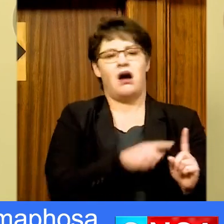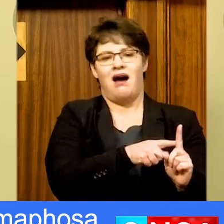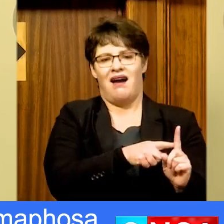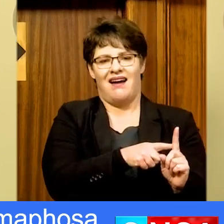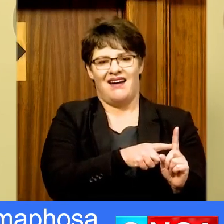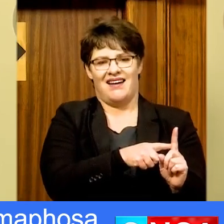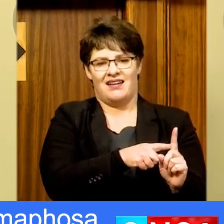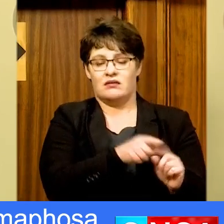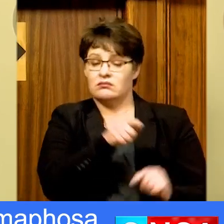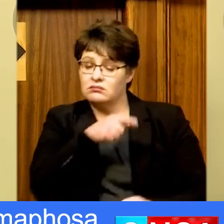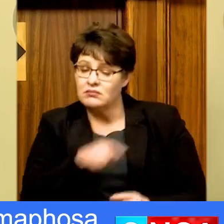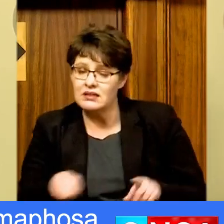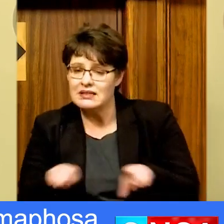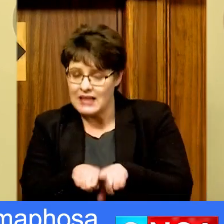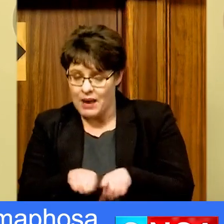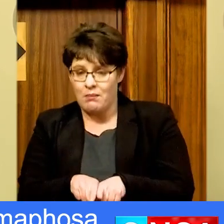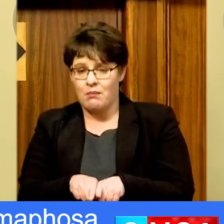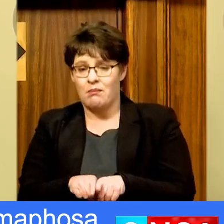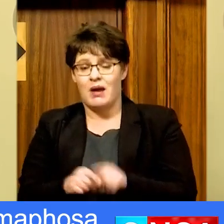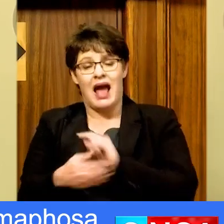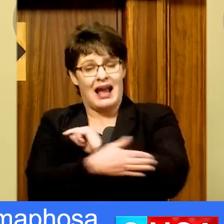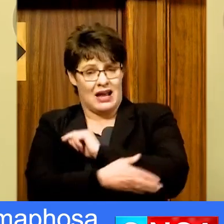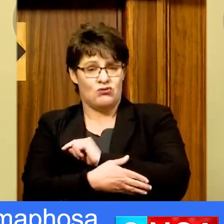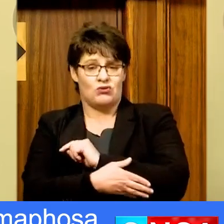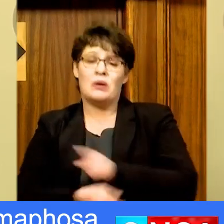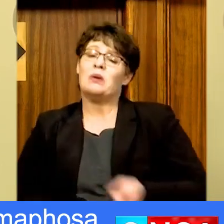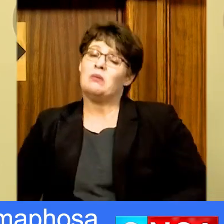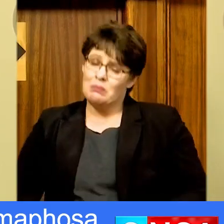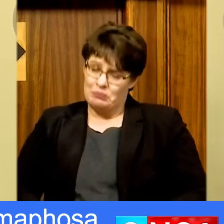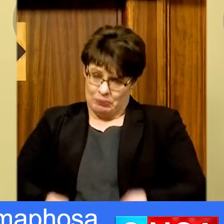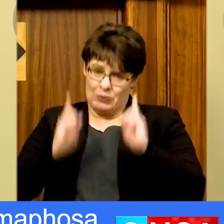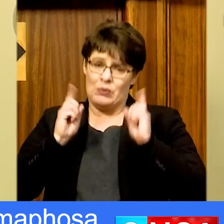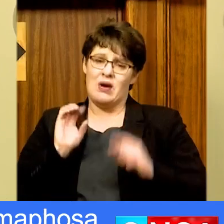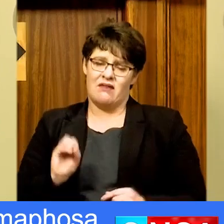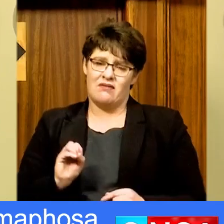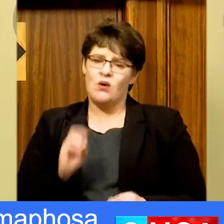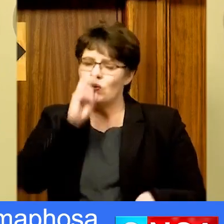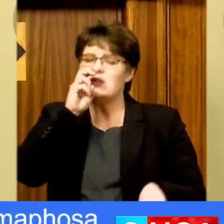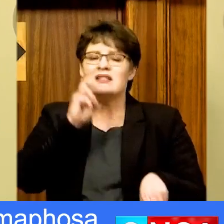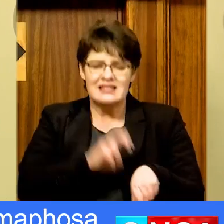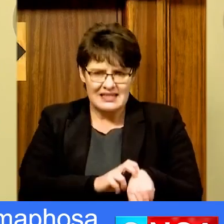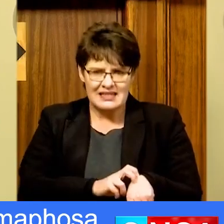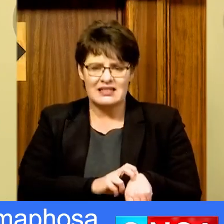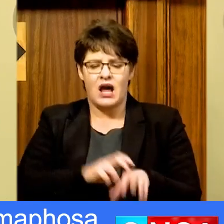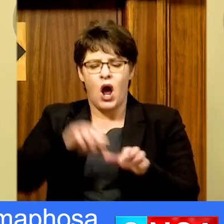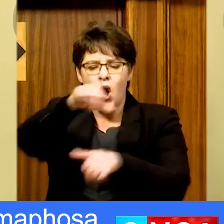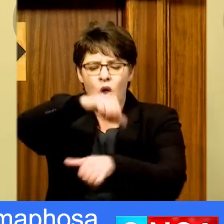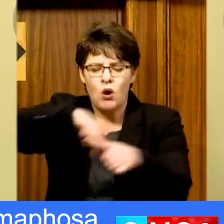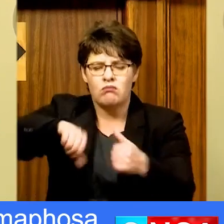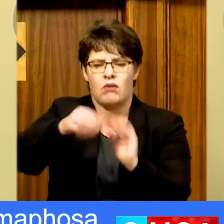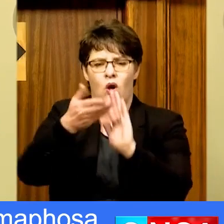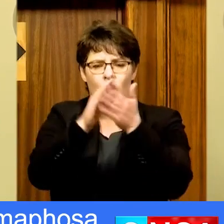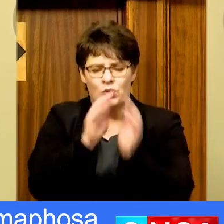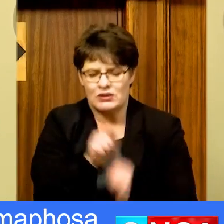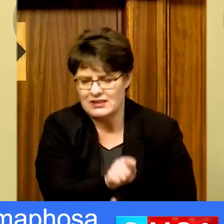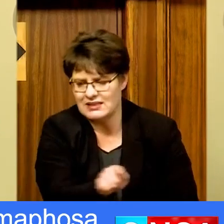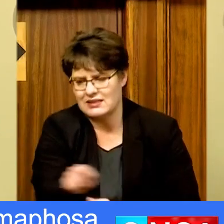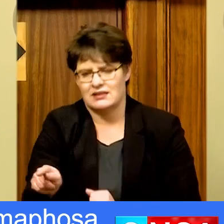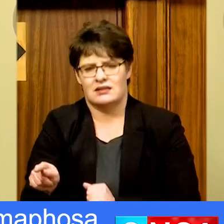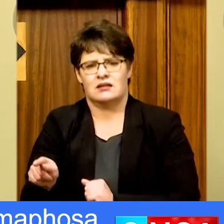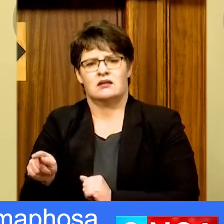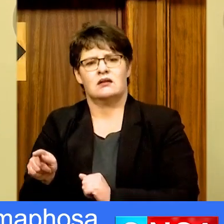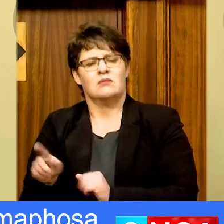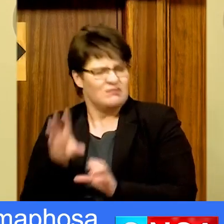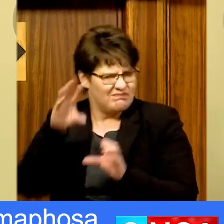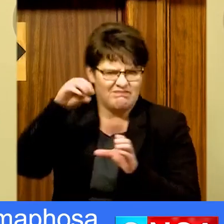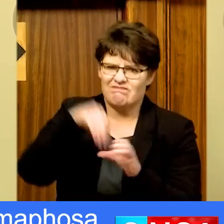This moment of crisis in our country requires that we mobilize society on a massive